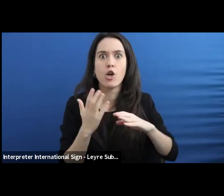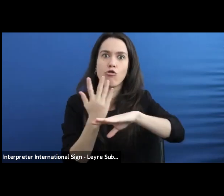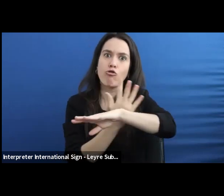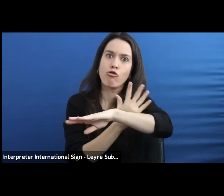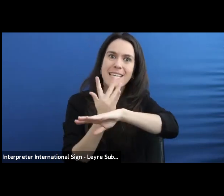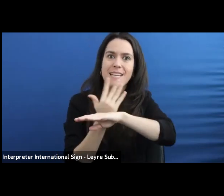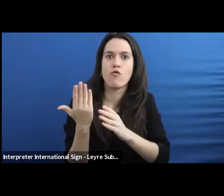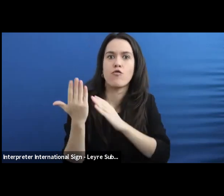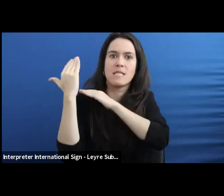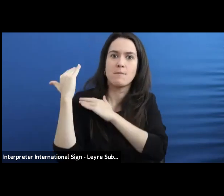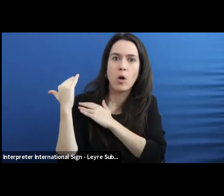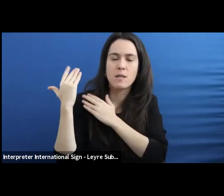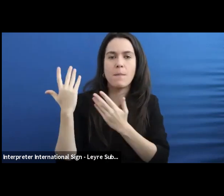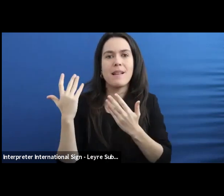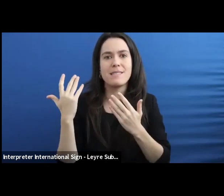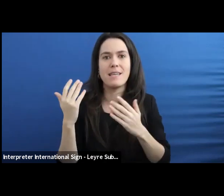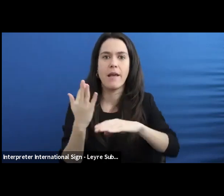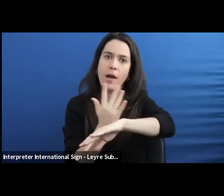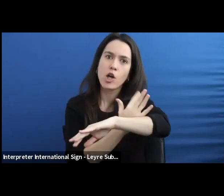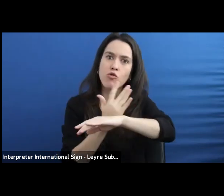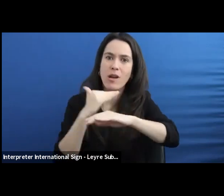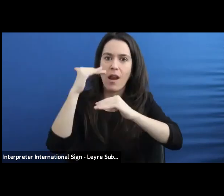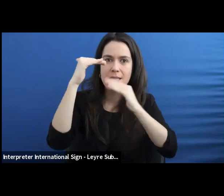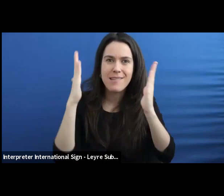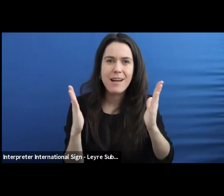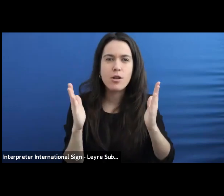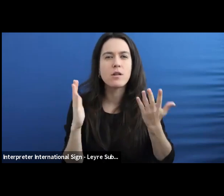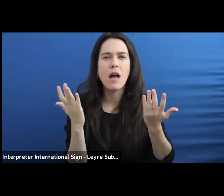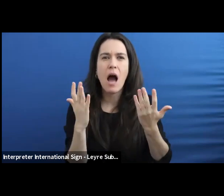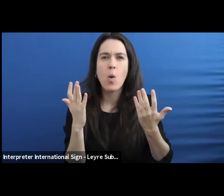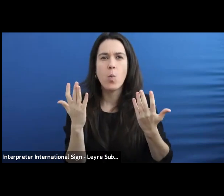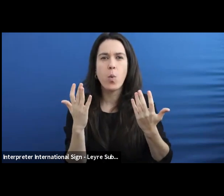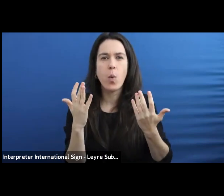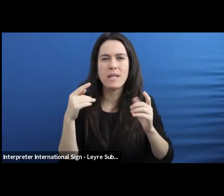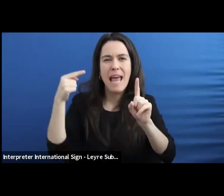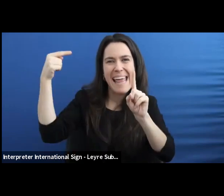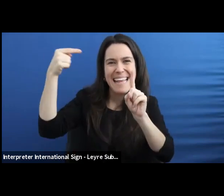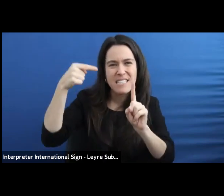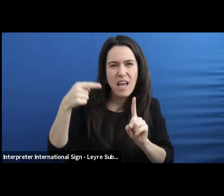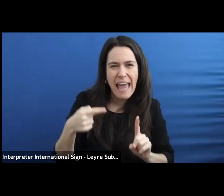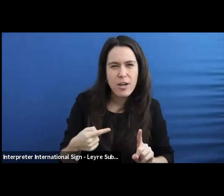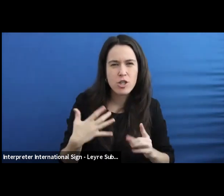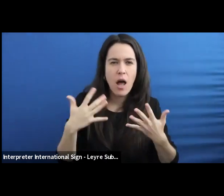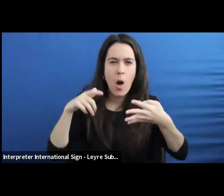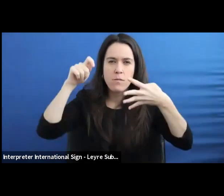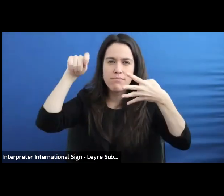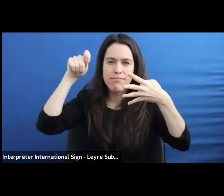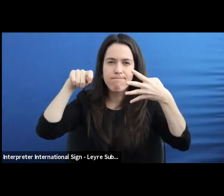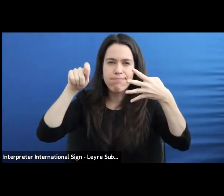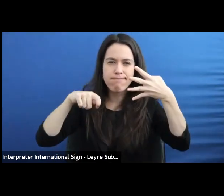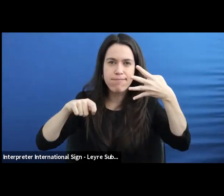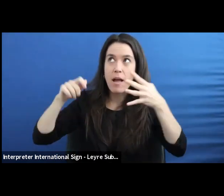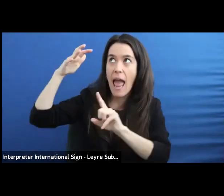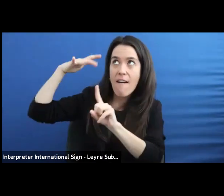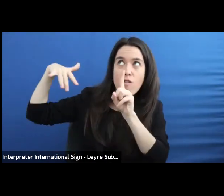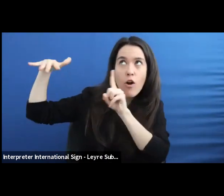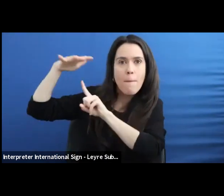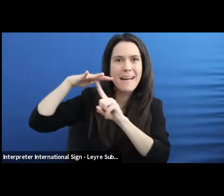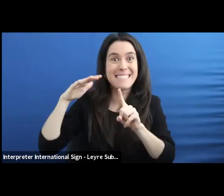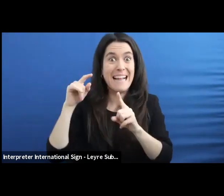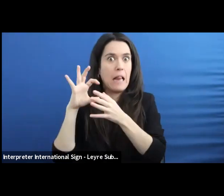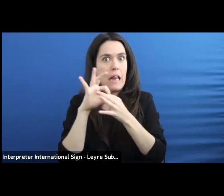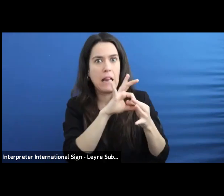and job descriptions, setting performance indicators of various kinds that are related to environmental performance, making